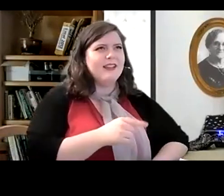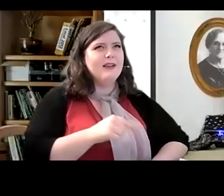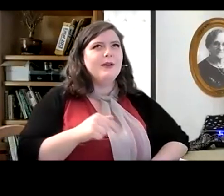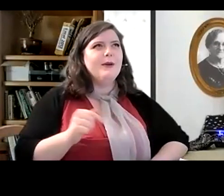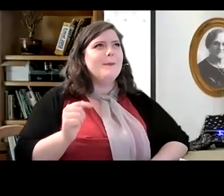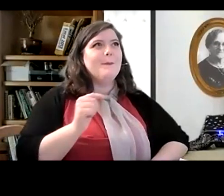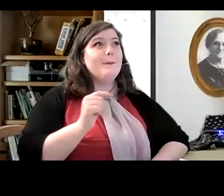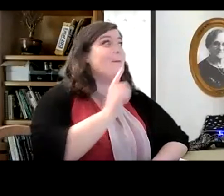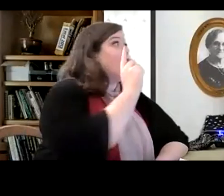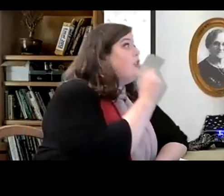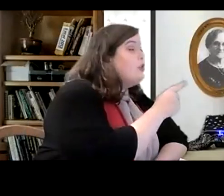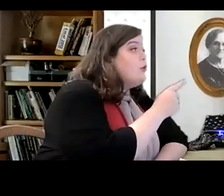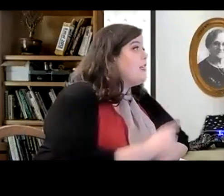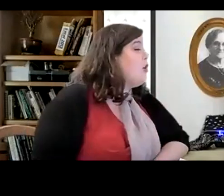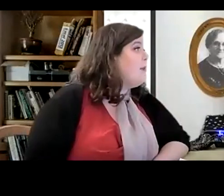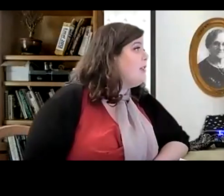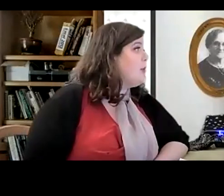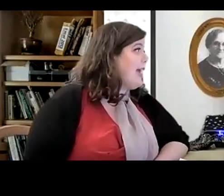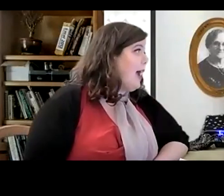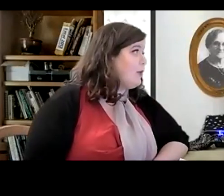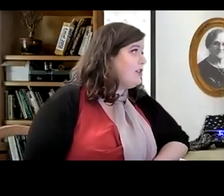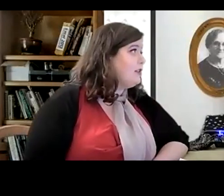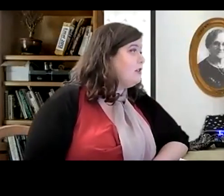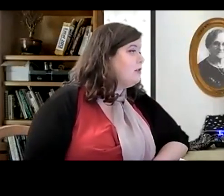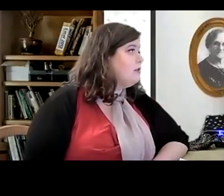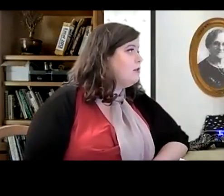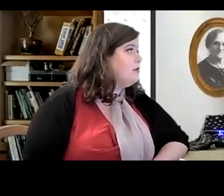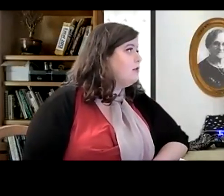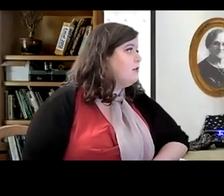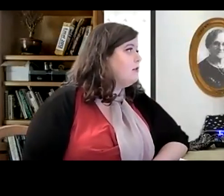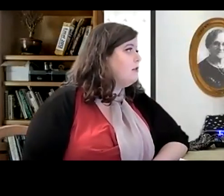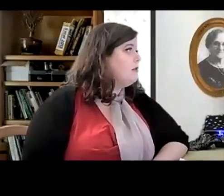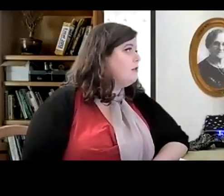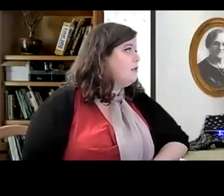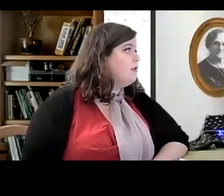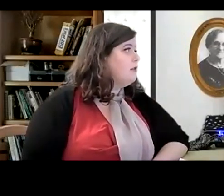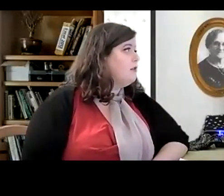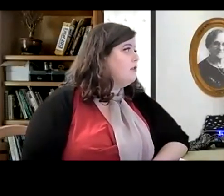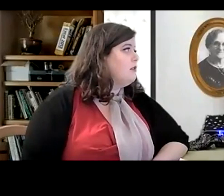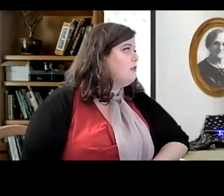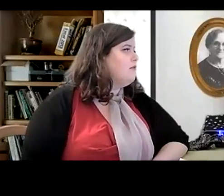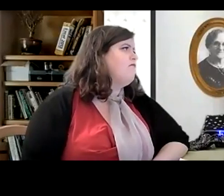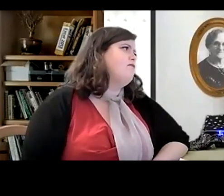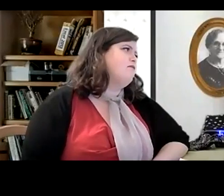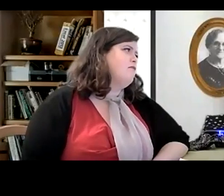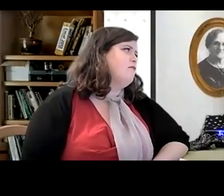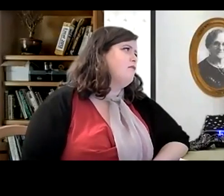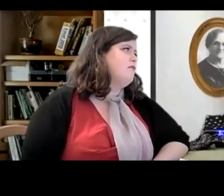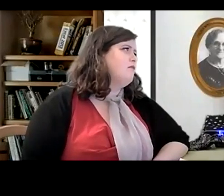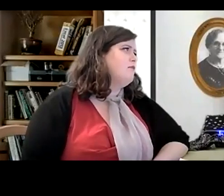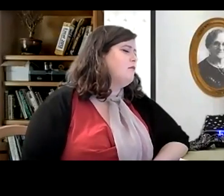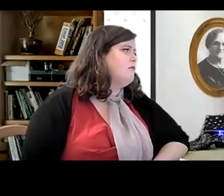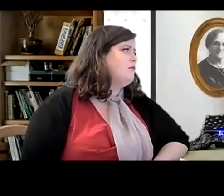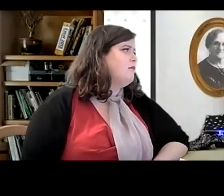check. But you didn't open the new account. I thought we'd have enough money by then.